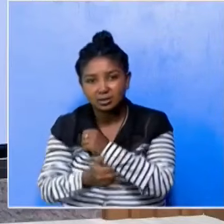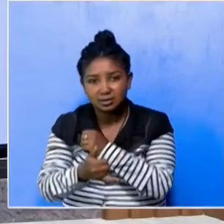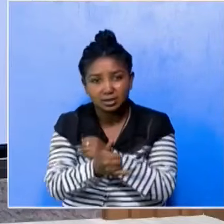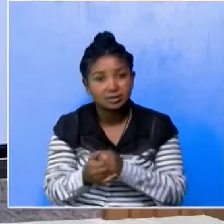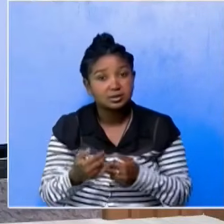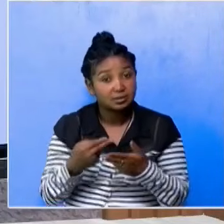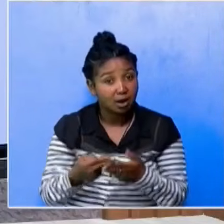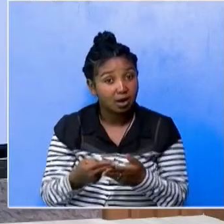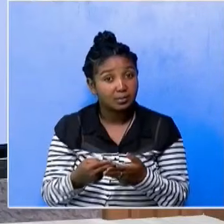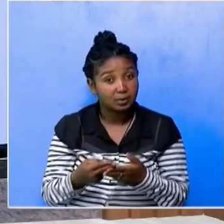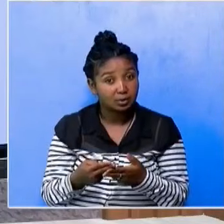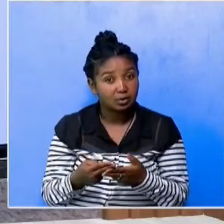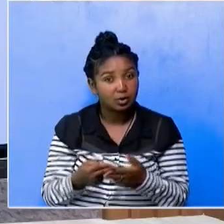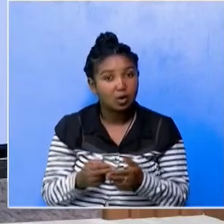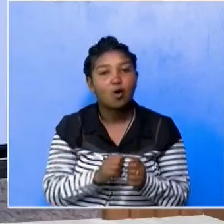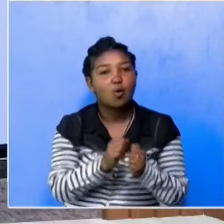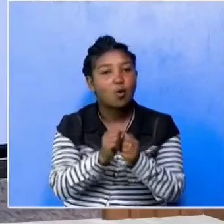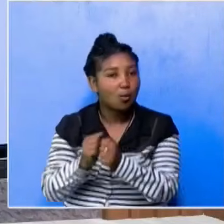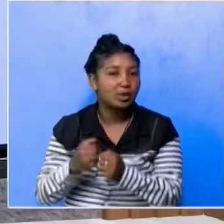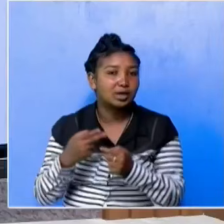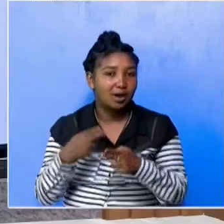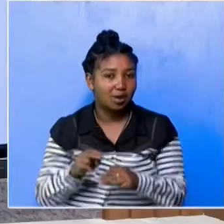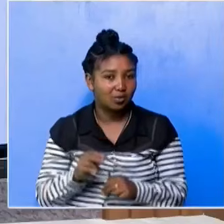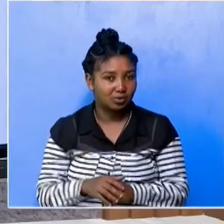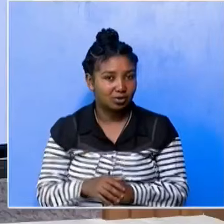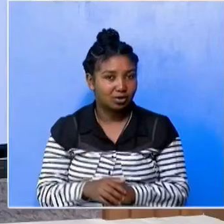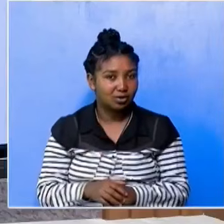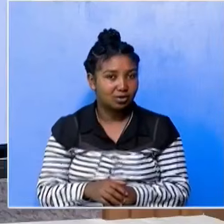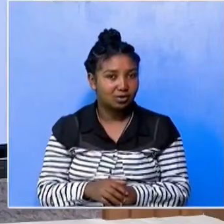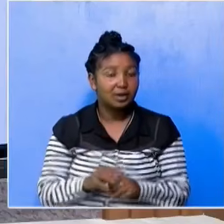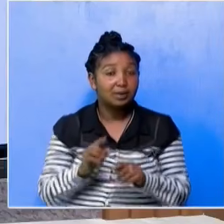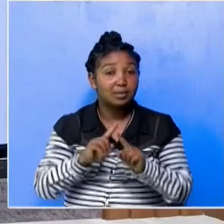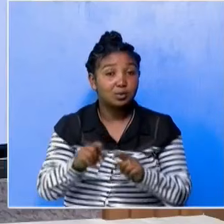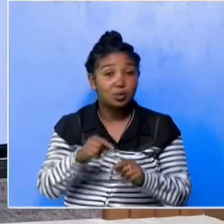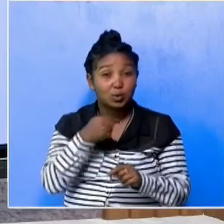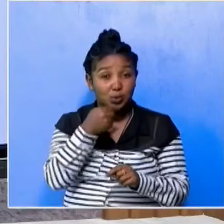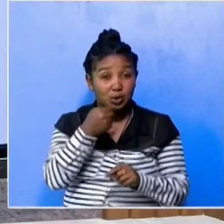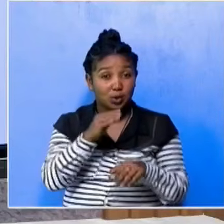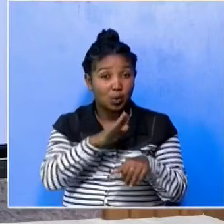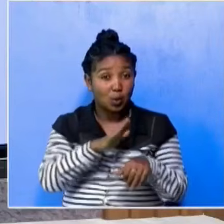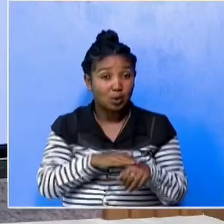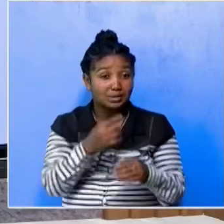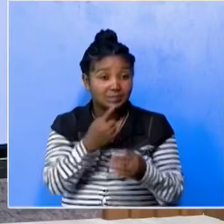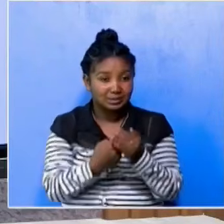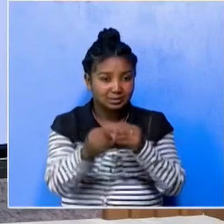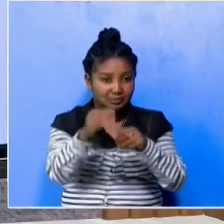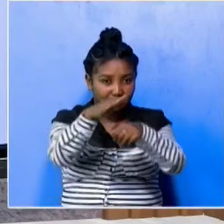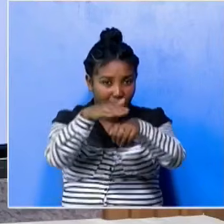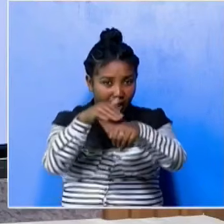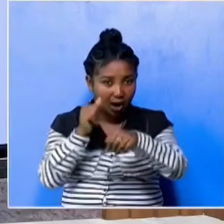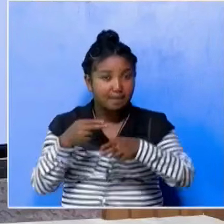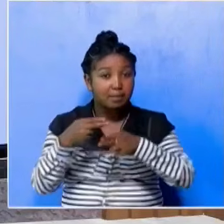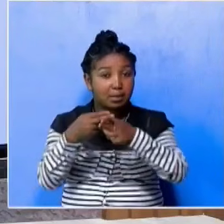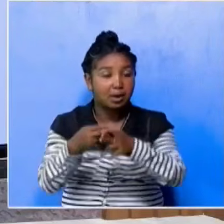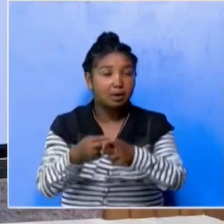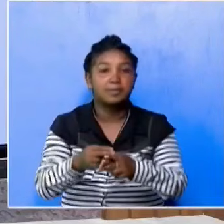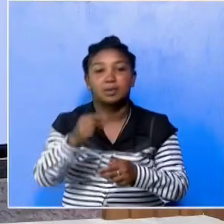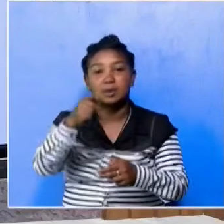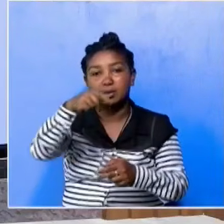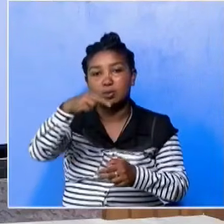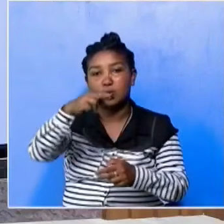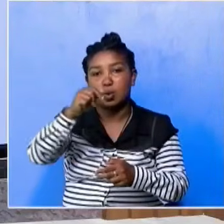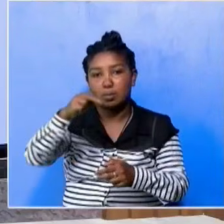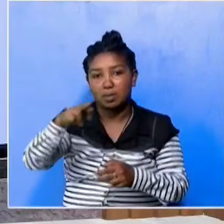what? Common noun. But when we call specifically, that can be considered as